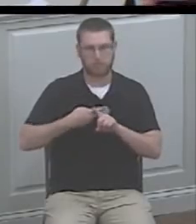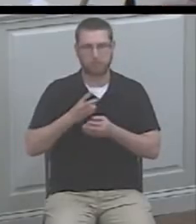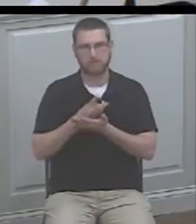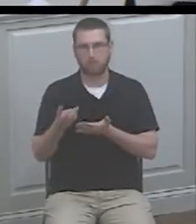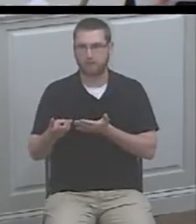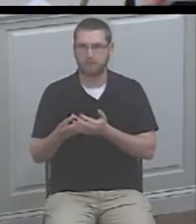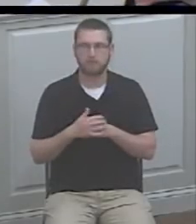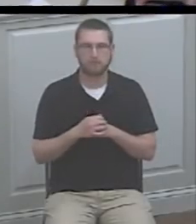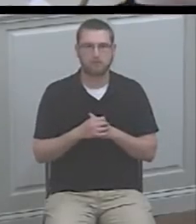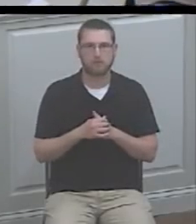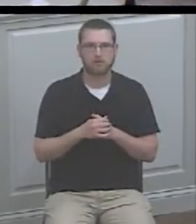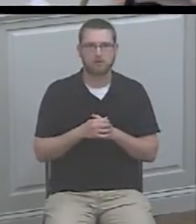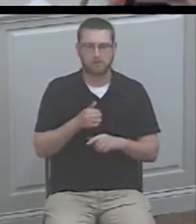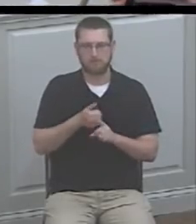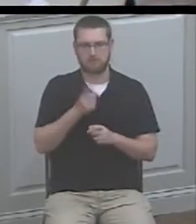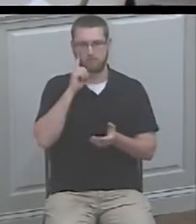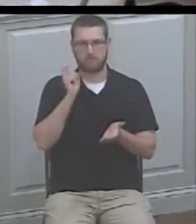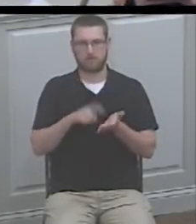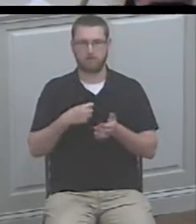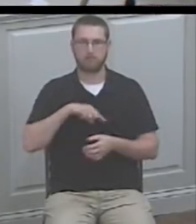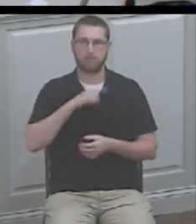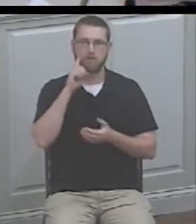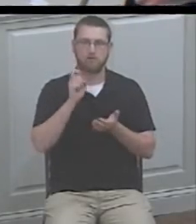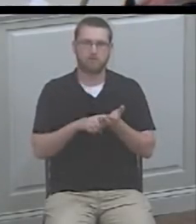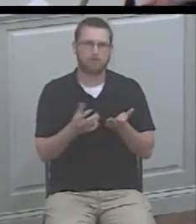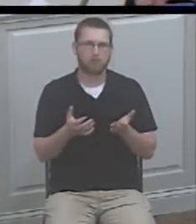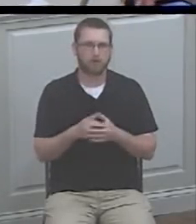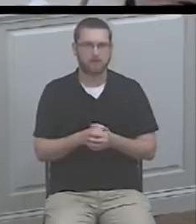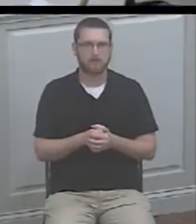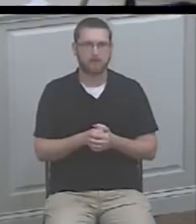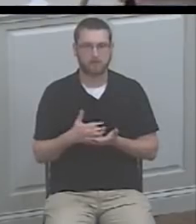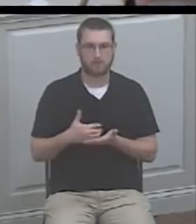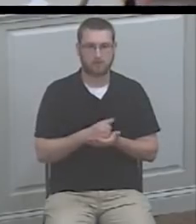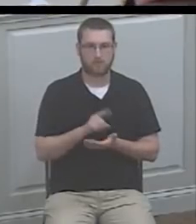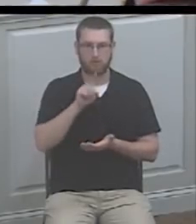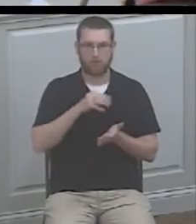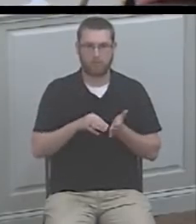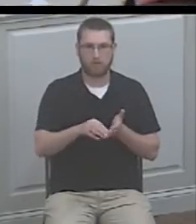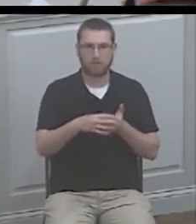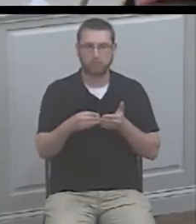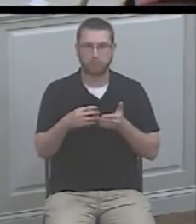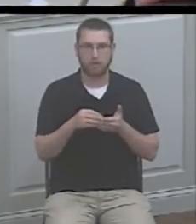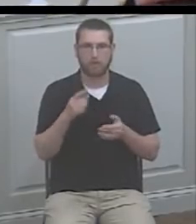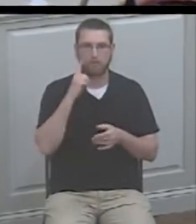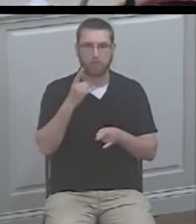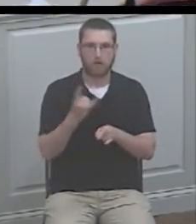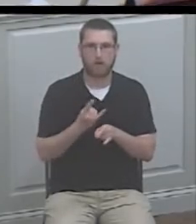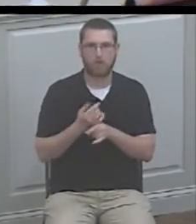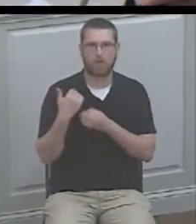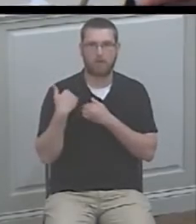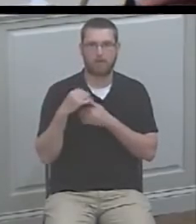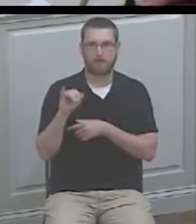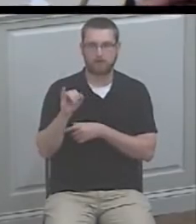at least, it came to our attention that to get $1 million worth of alcohol liability